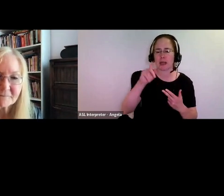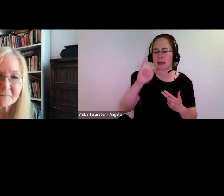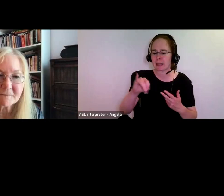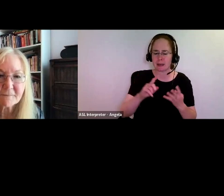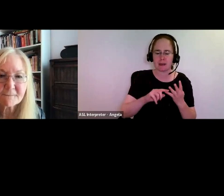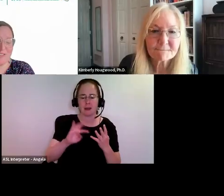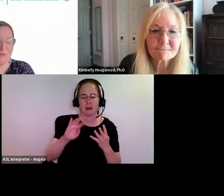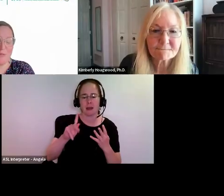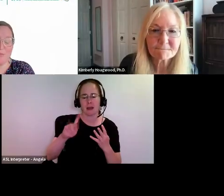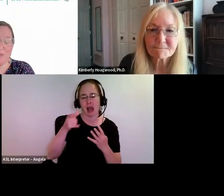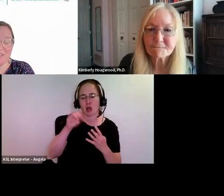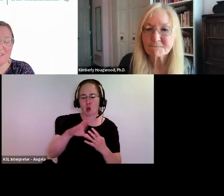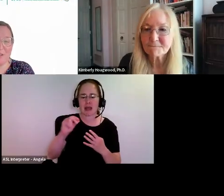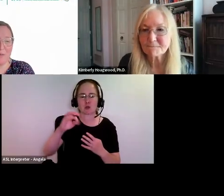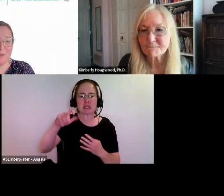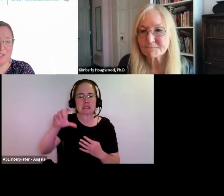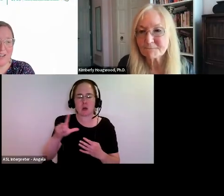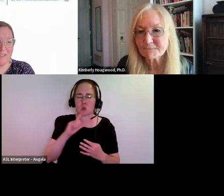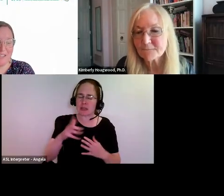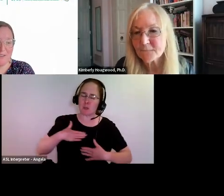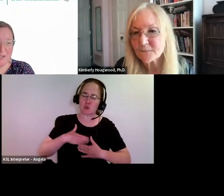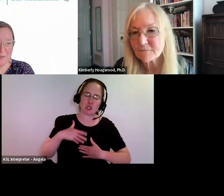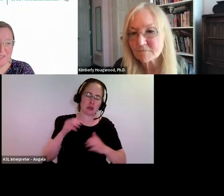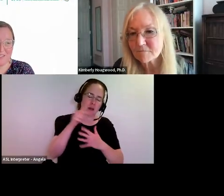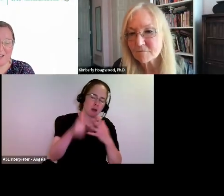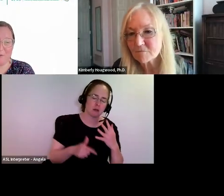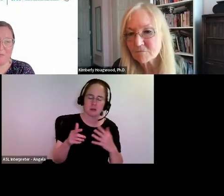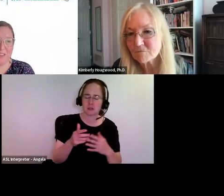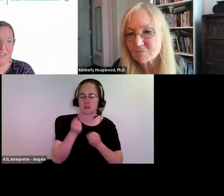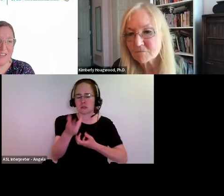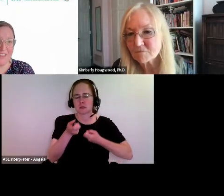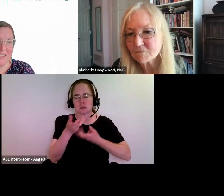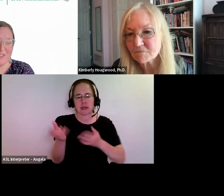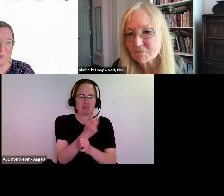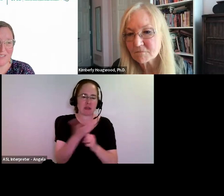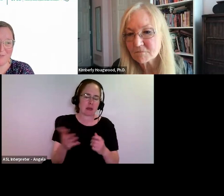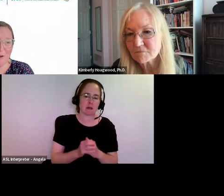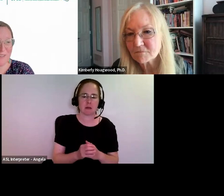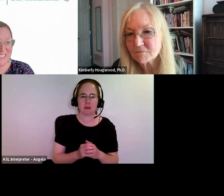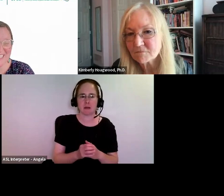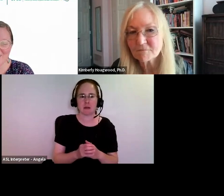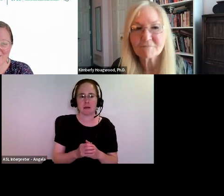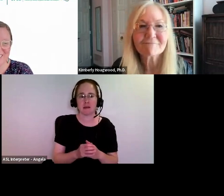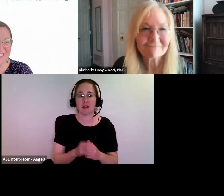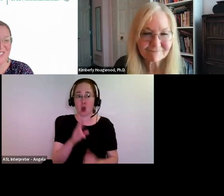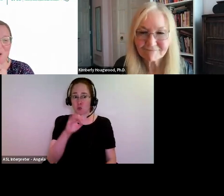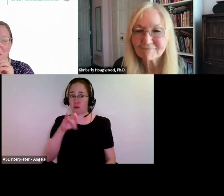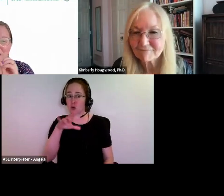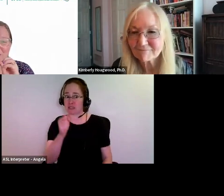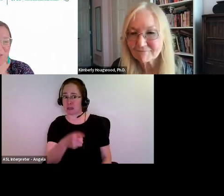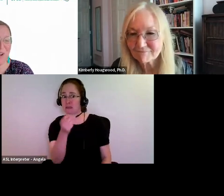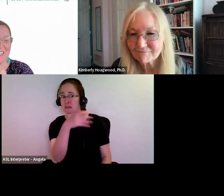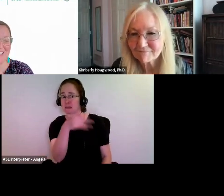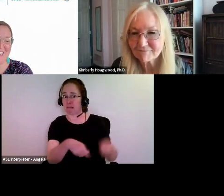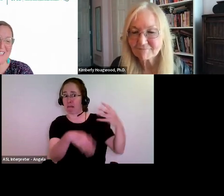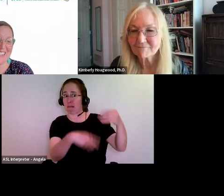Kyler and Crystal. We really, really appreciate everything you've shared with us. Kayla is showing us the references there. You'll see so